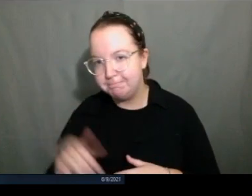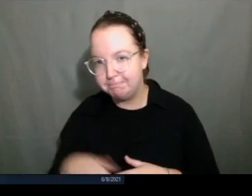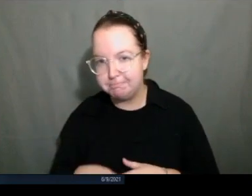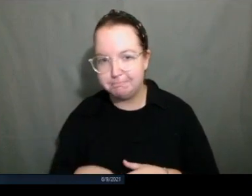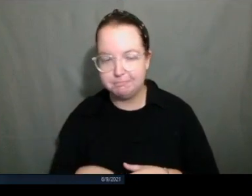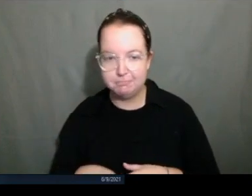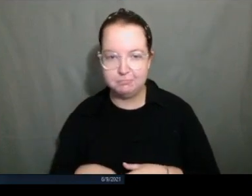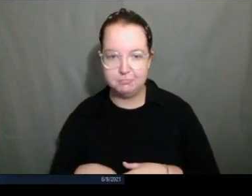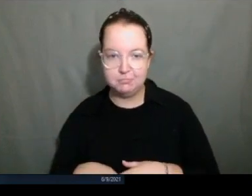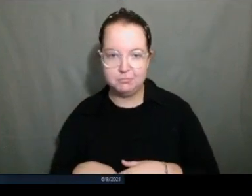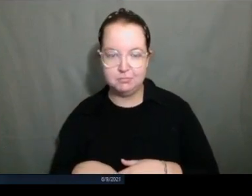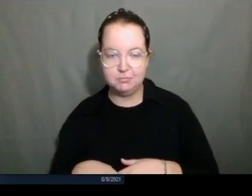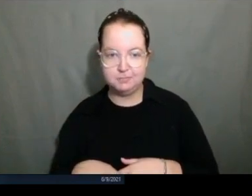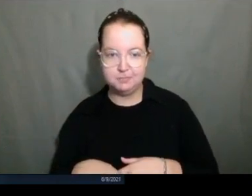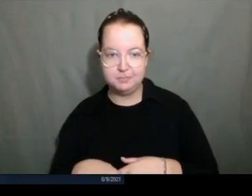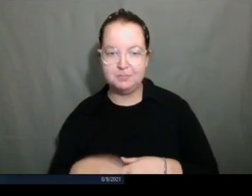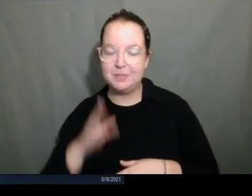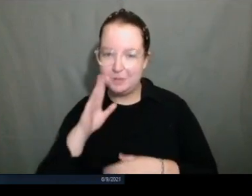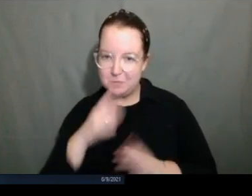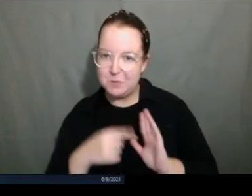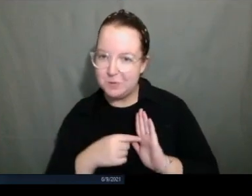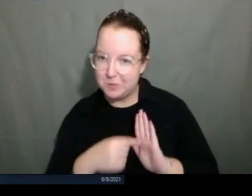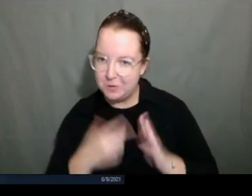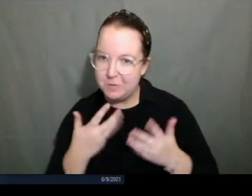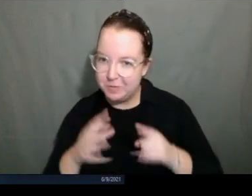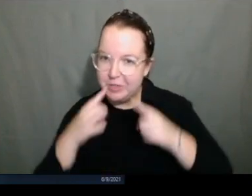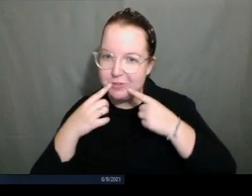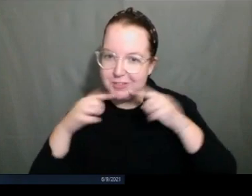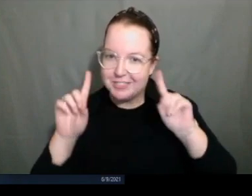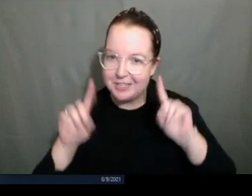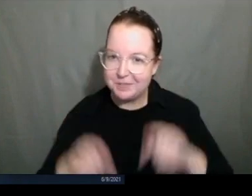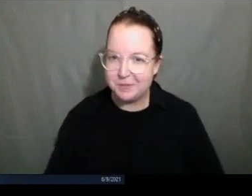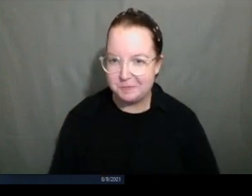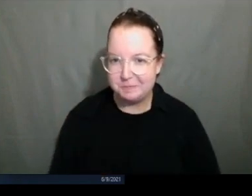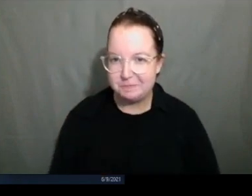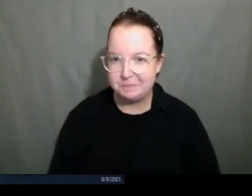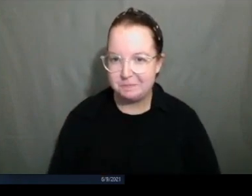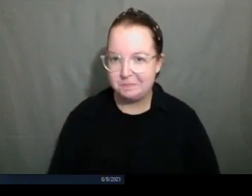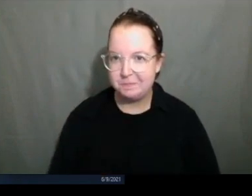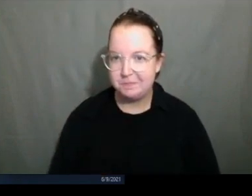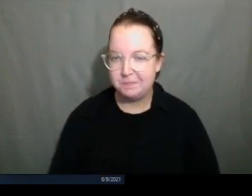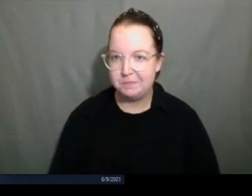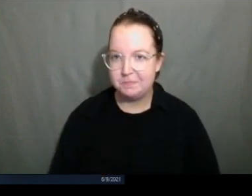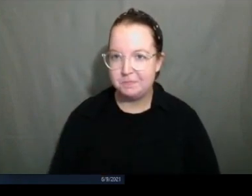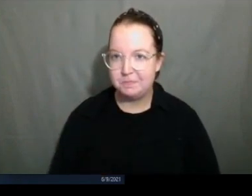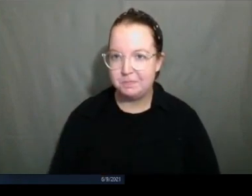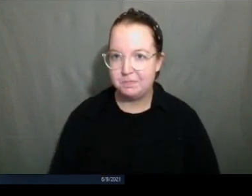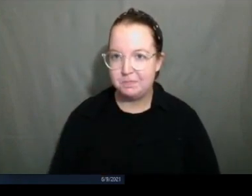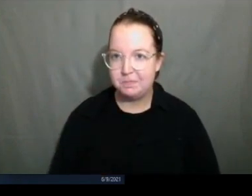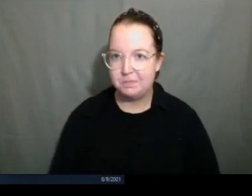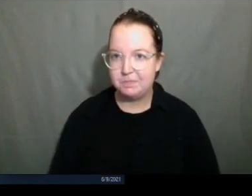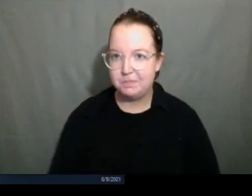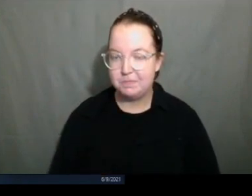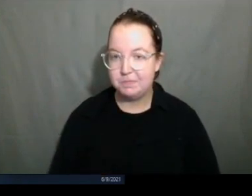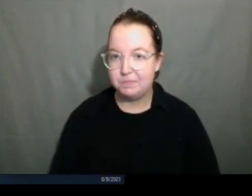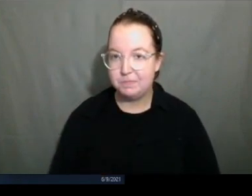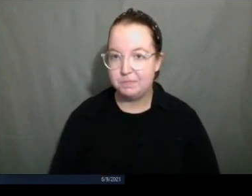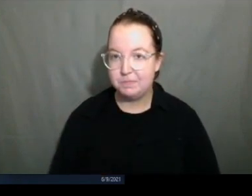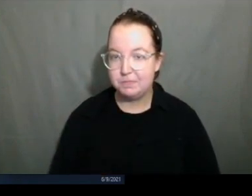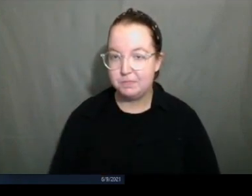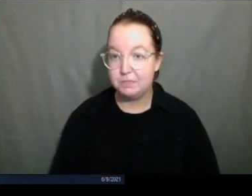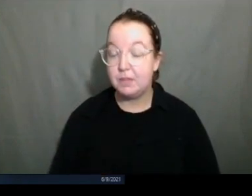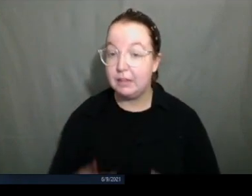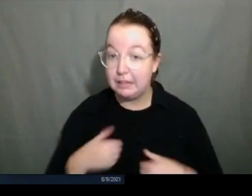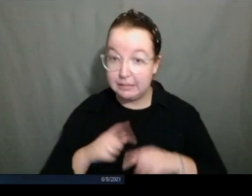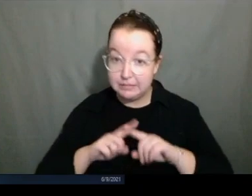again, once you've selected, it will show you the punch was successful. So just to recap that, you have a